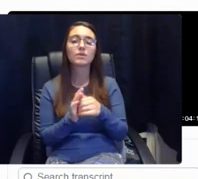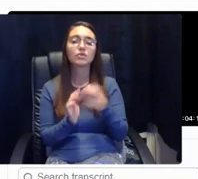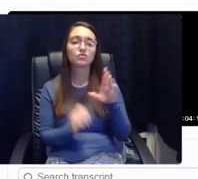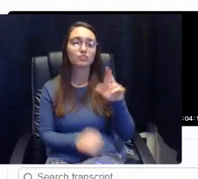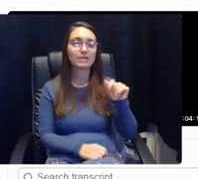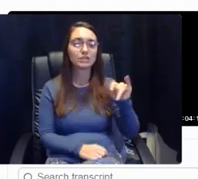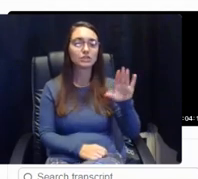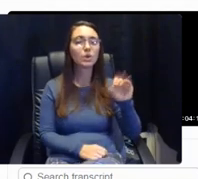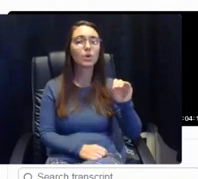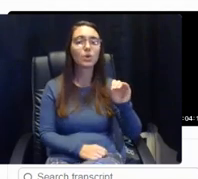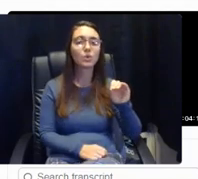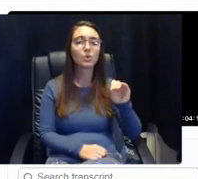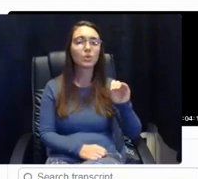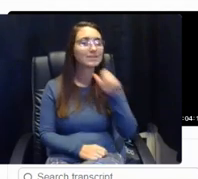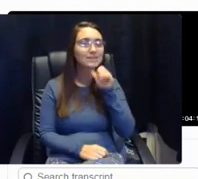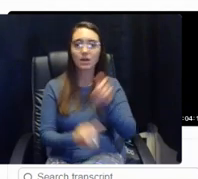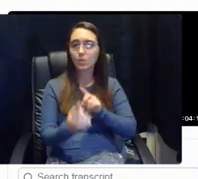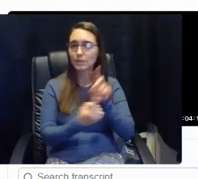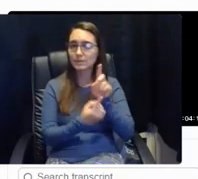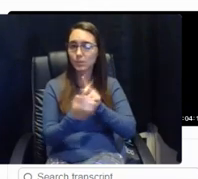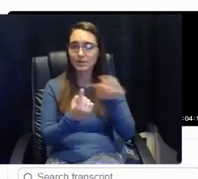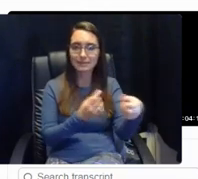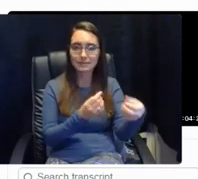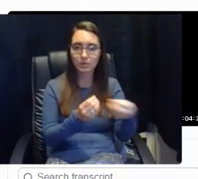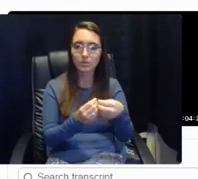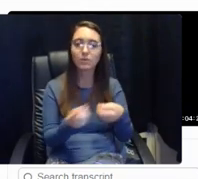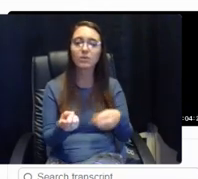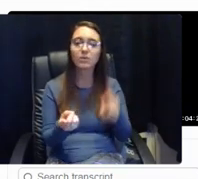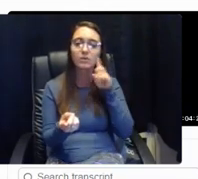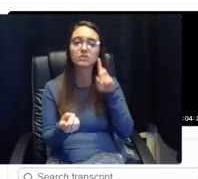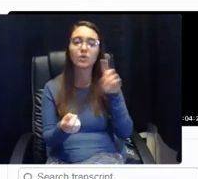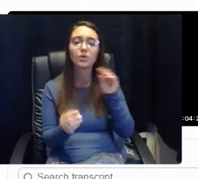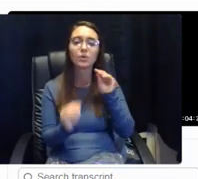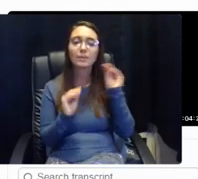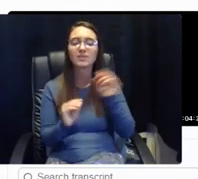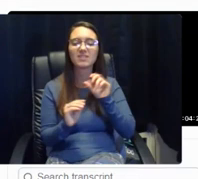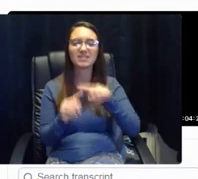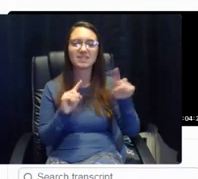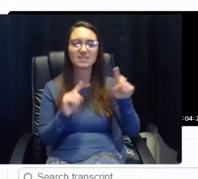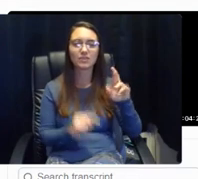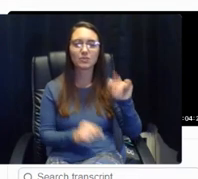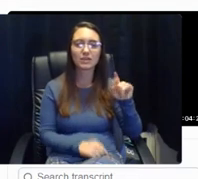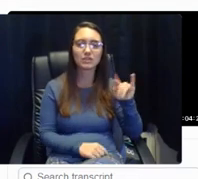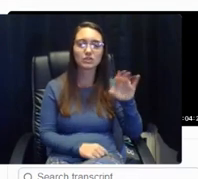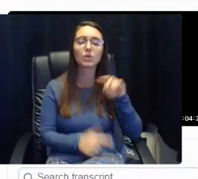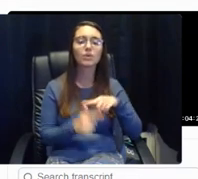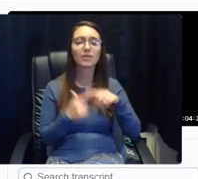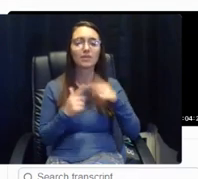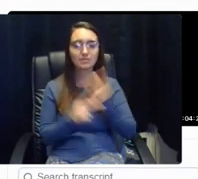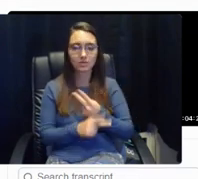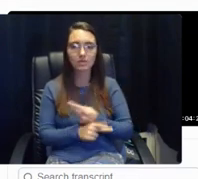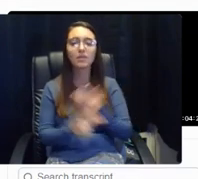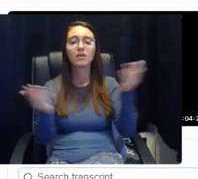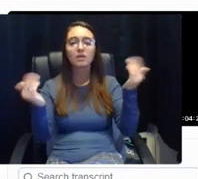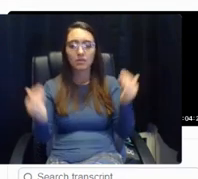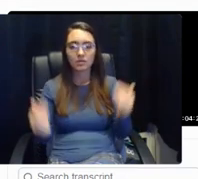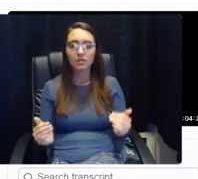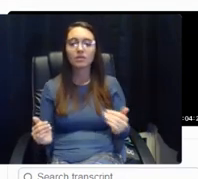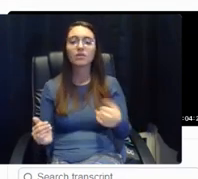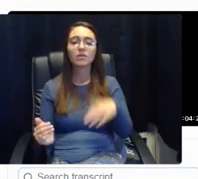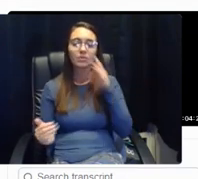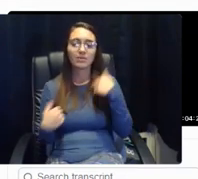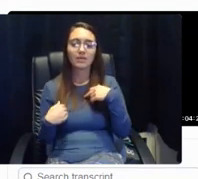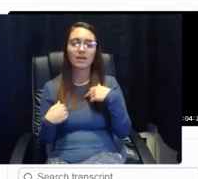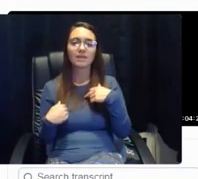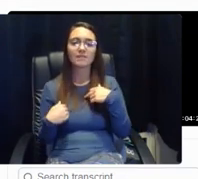have different ratio now. And so we plug in a different ratio. You could calculate. Again, we have to measure